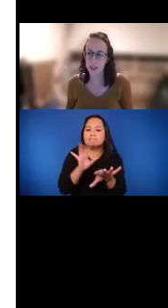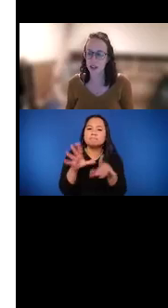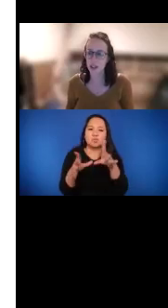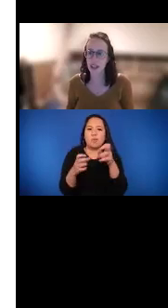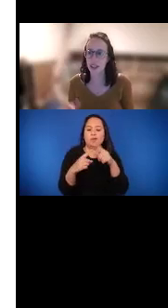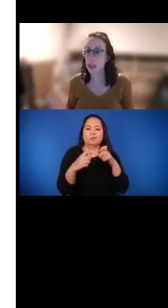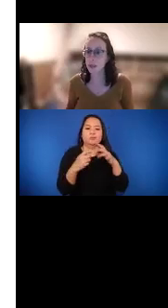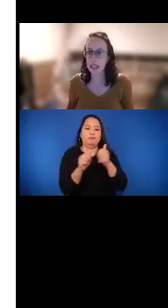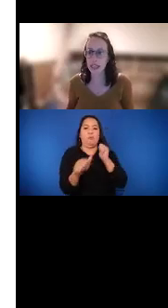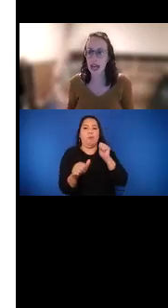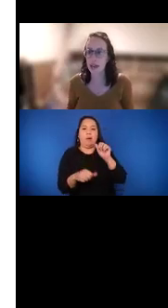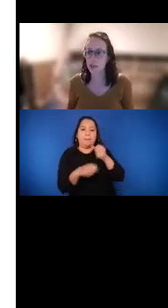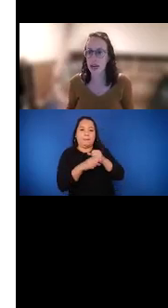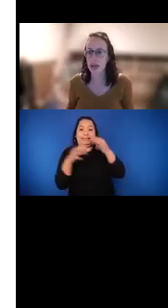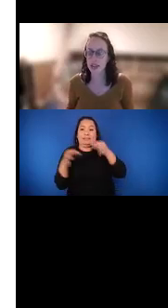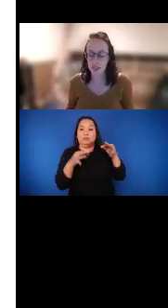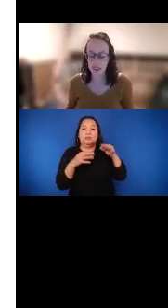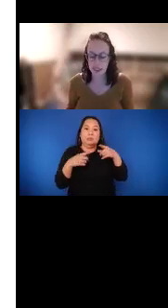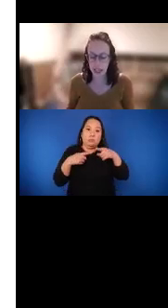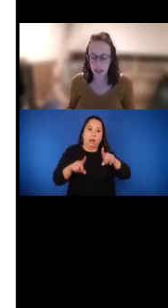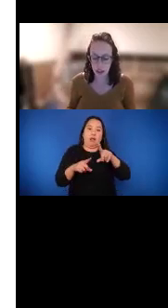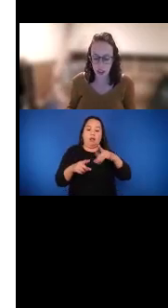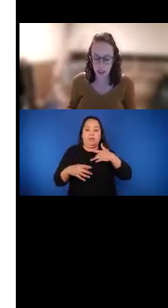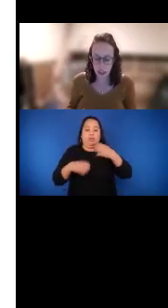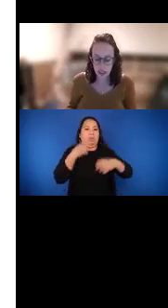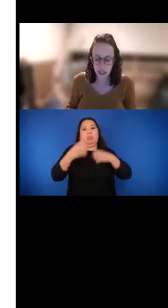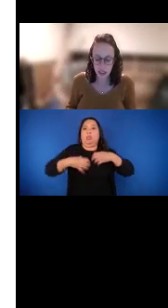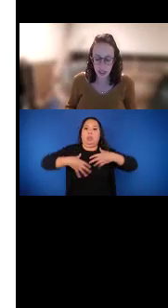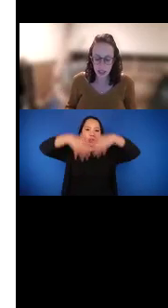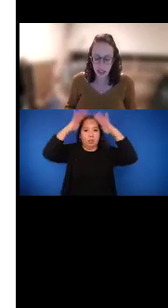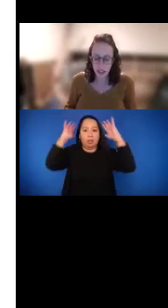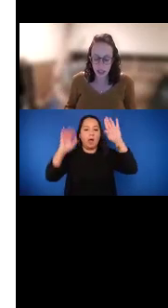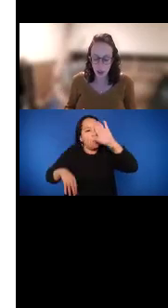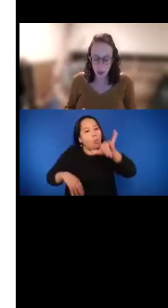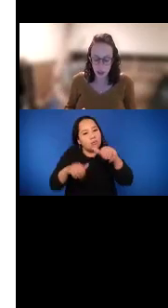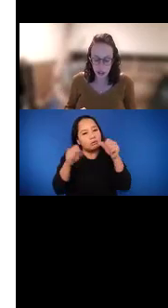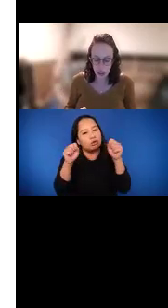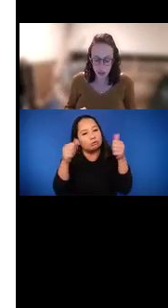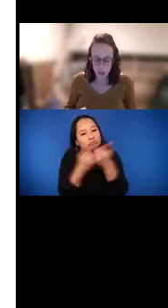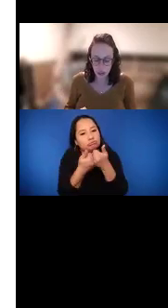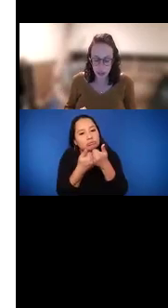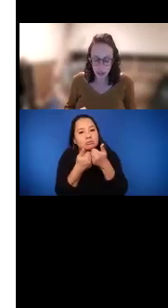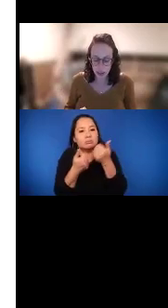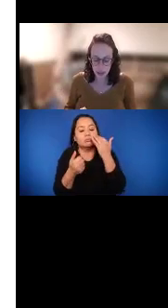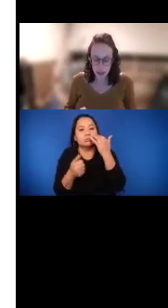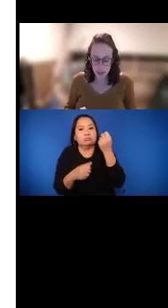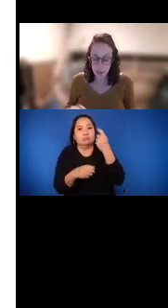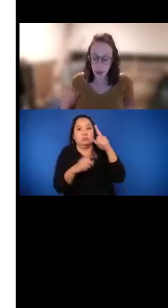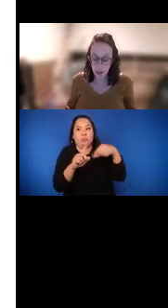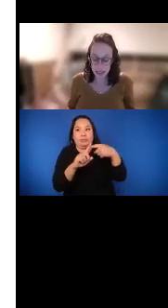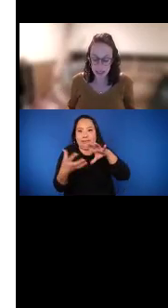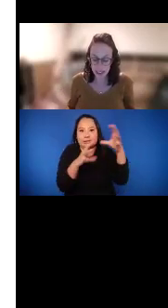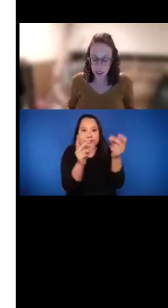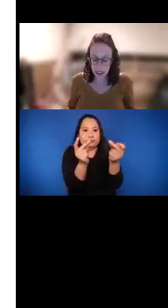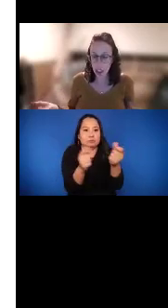hard, especially in the immediate aftermath of a disaster. You want to